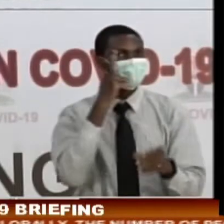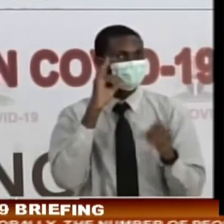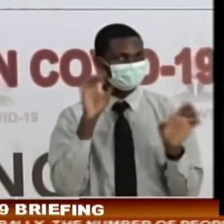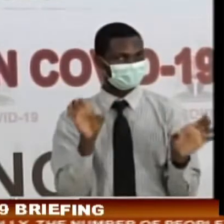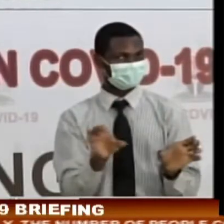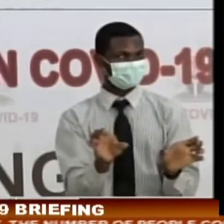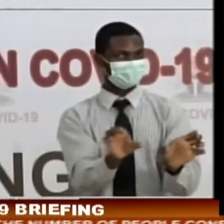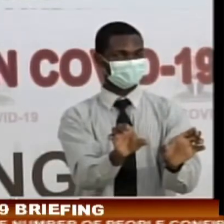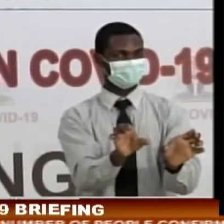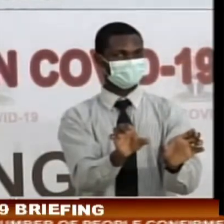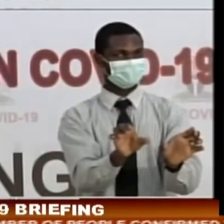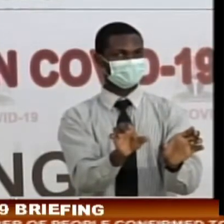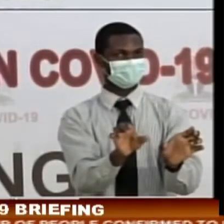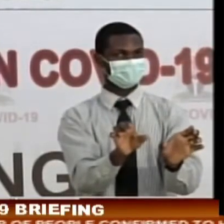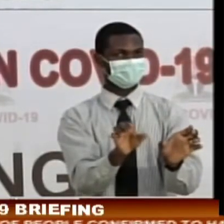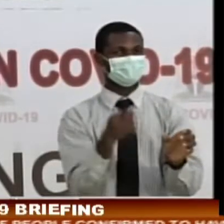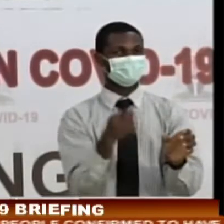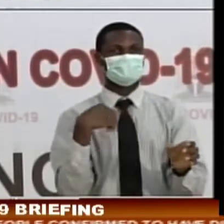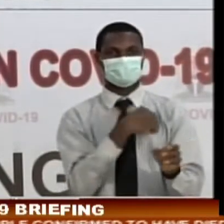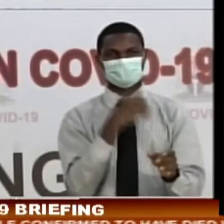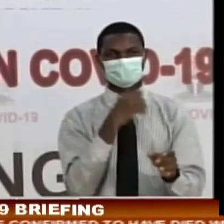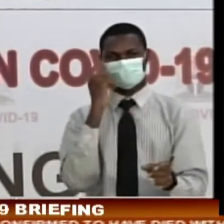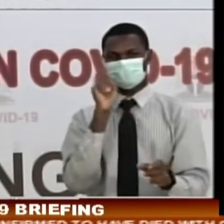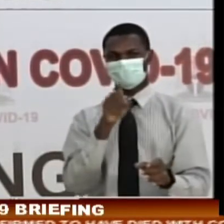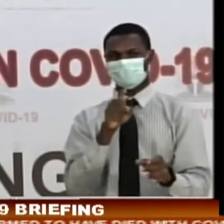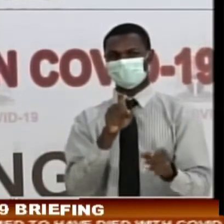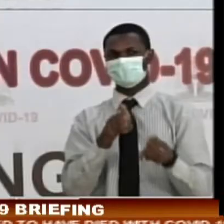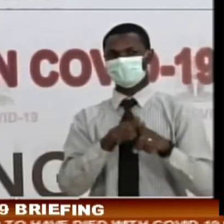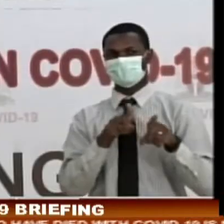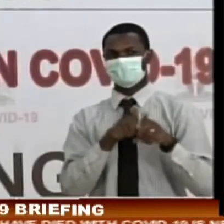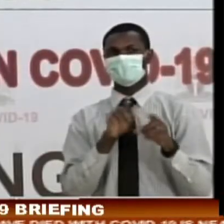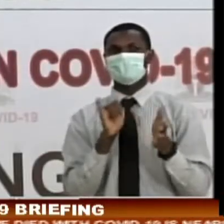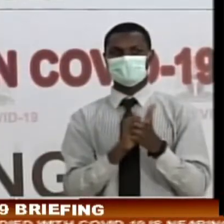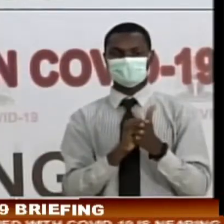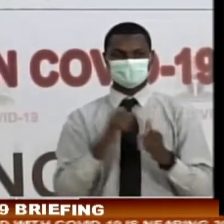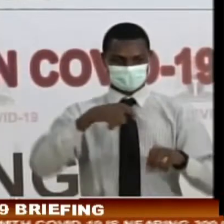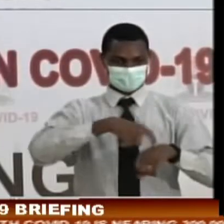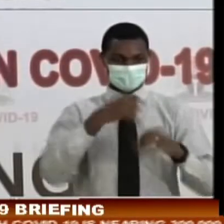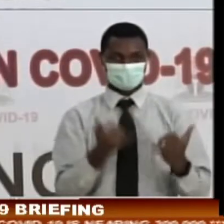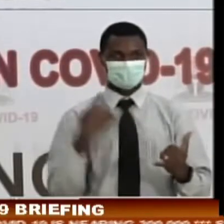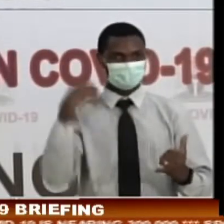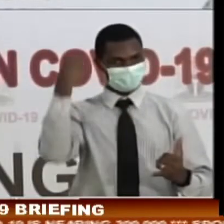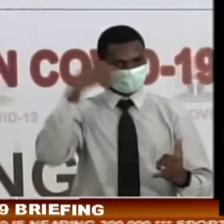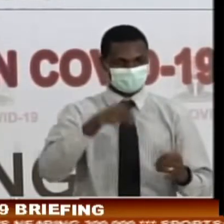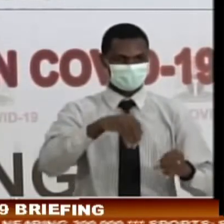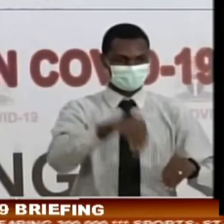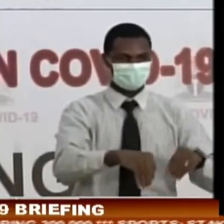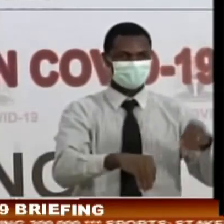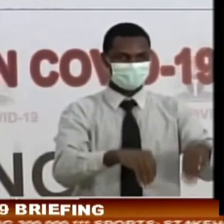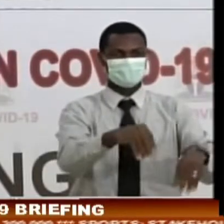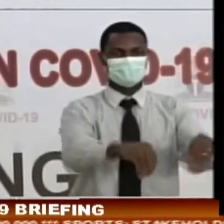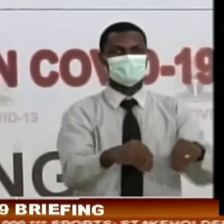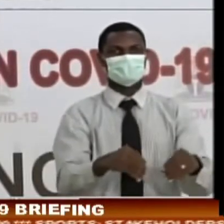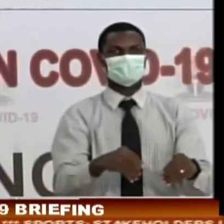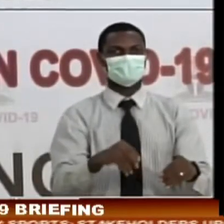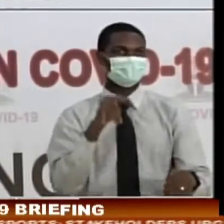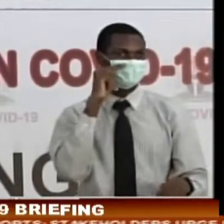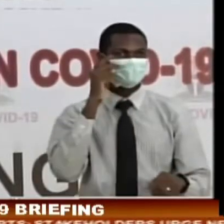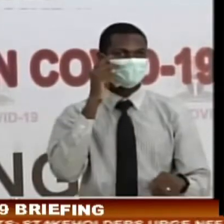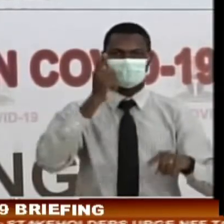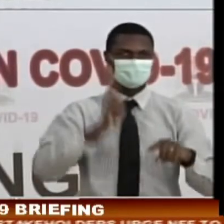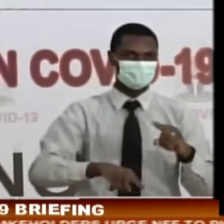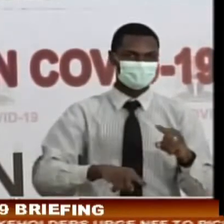activities we recognize the fact that we are in the planting season and the nation cannot afford to